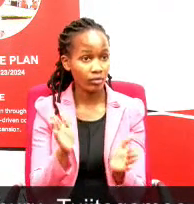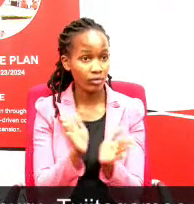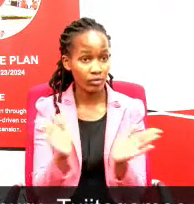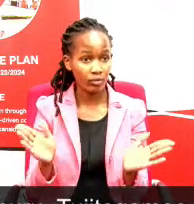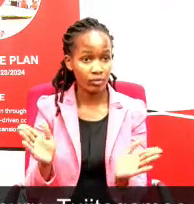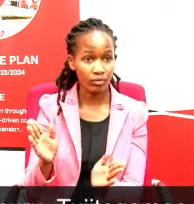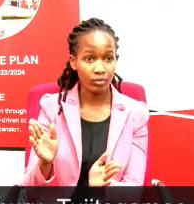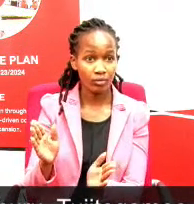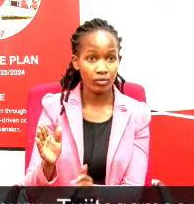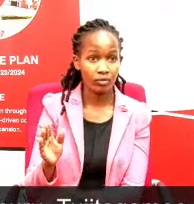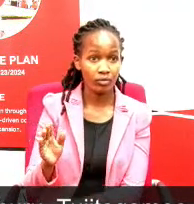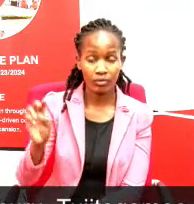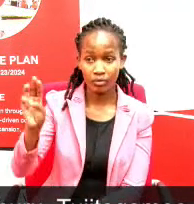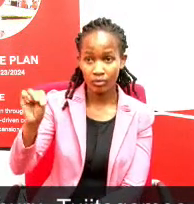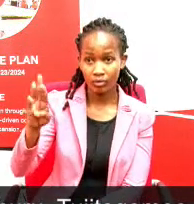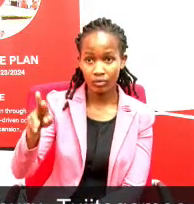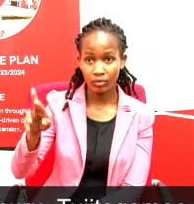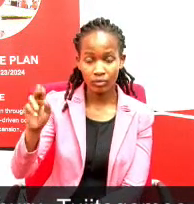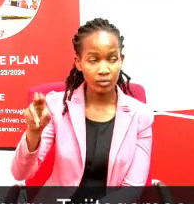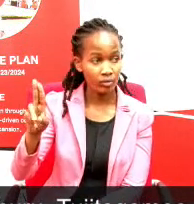General, Mr. Githi Mboru,